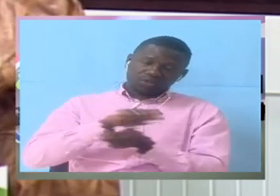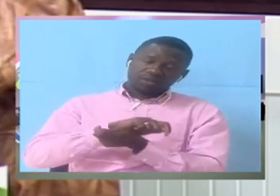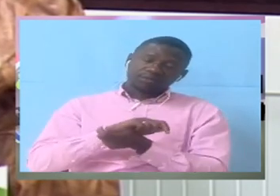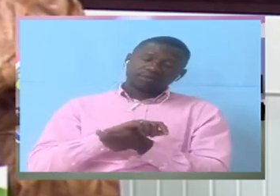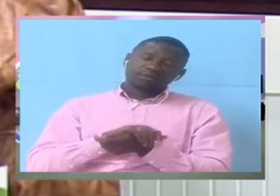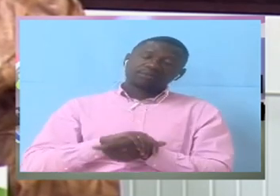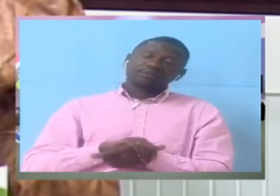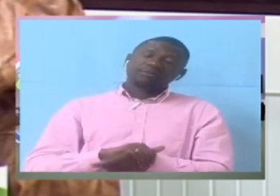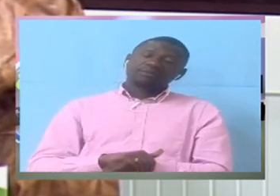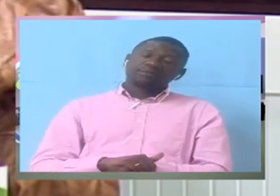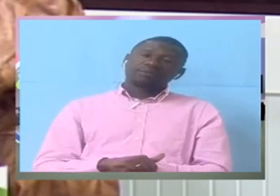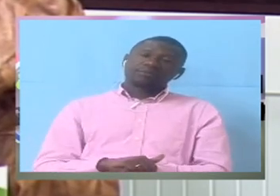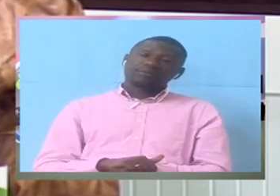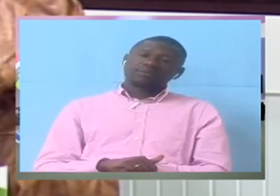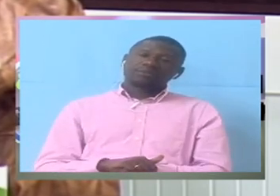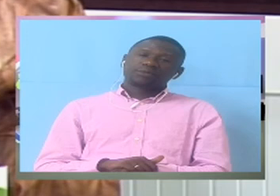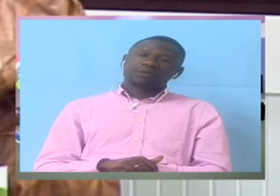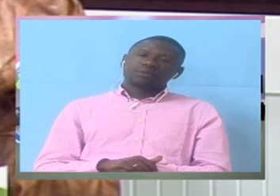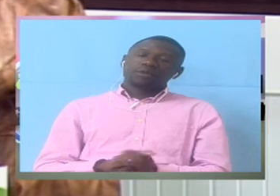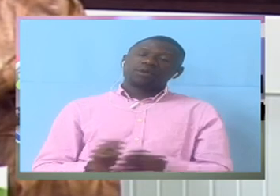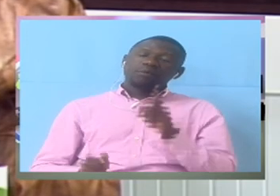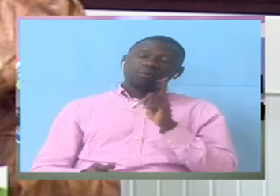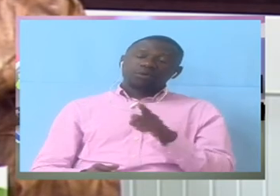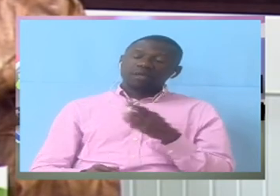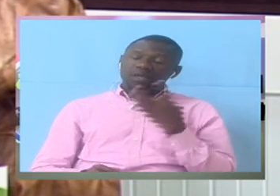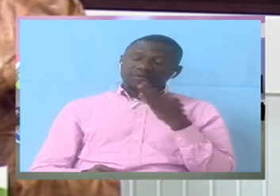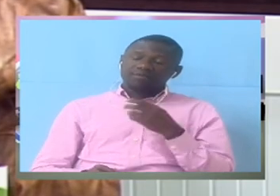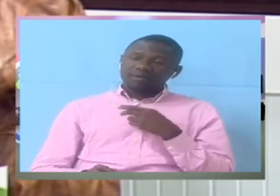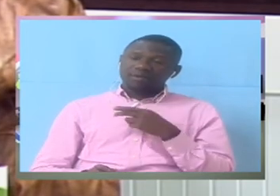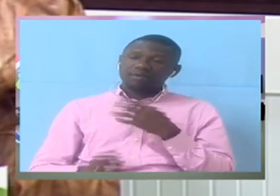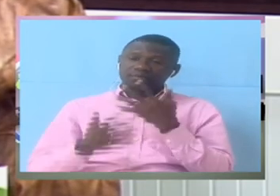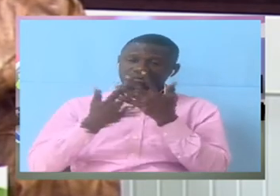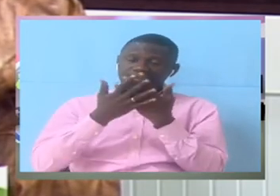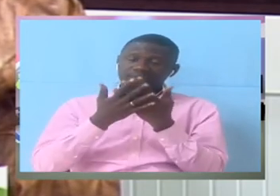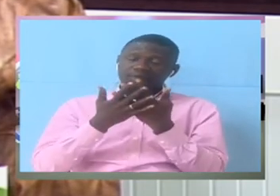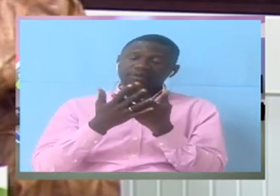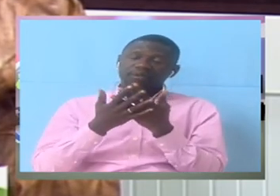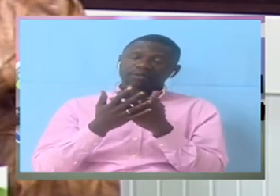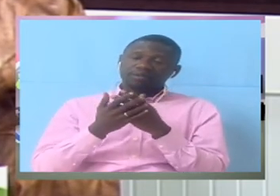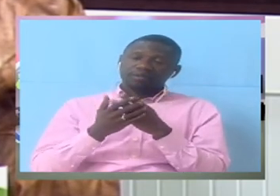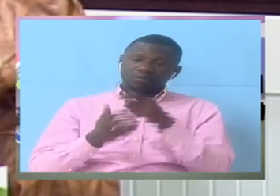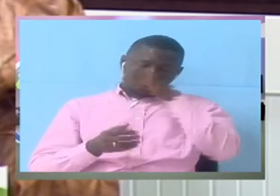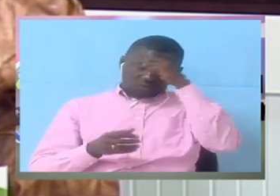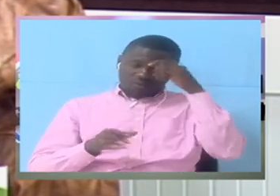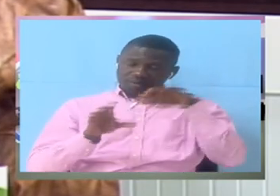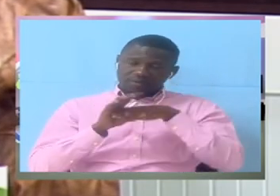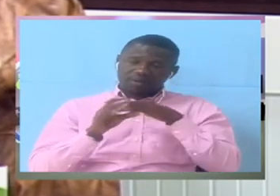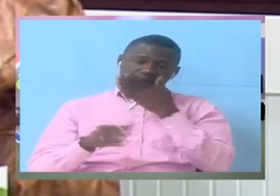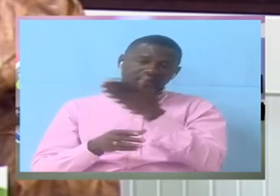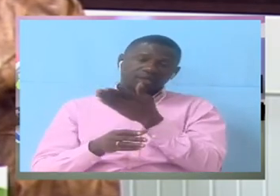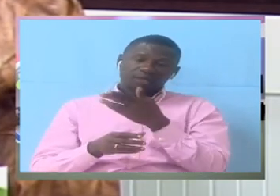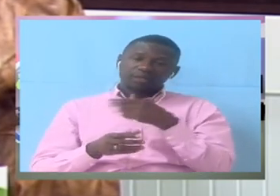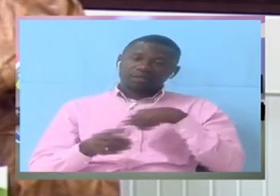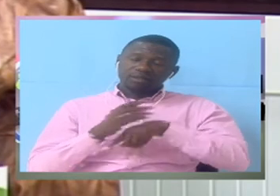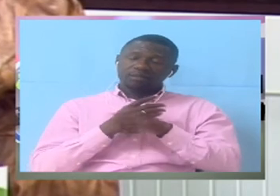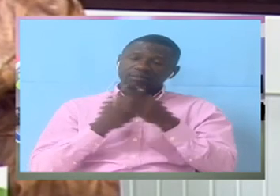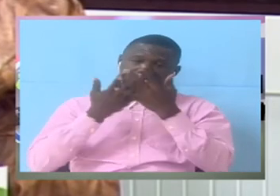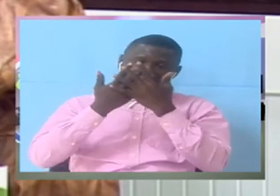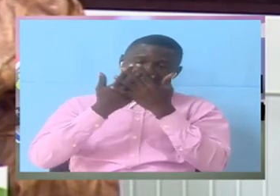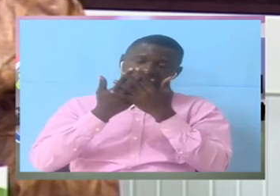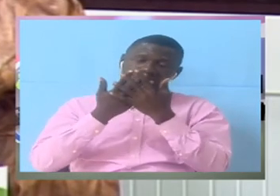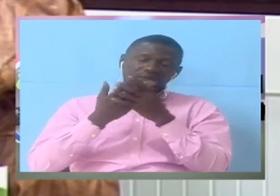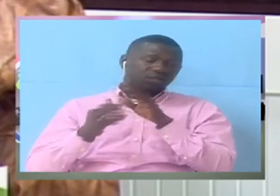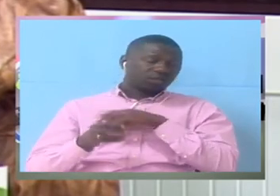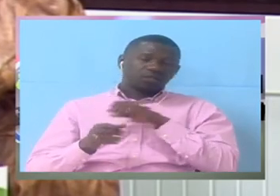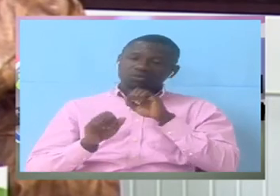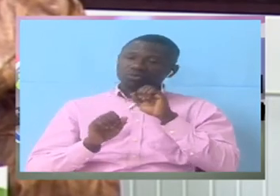2 prison officer will be mile 2. For the prison officer that had mile 2, Council Walter mile 2 fall in Nola. They